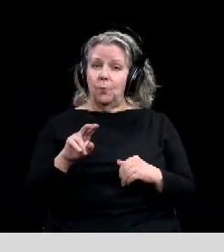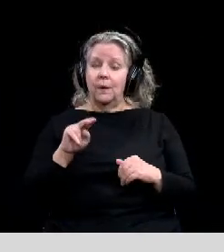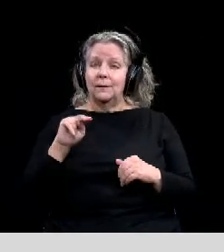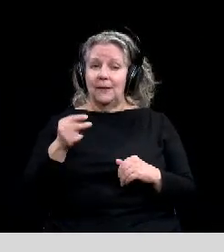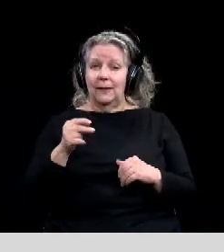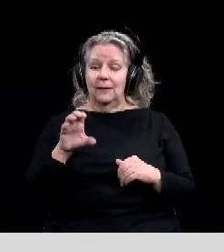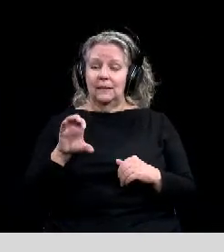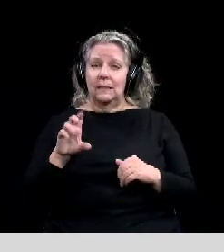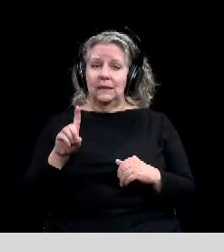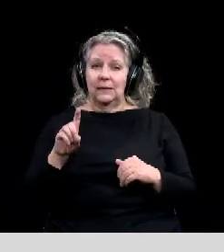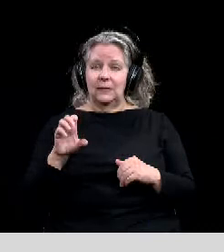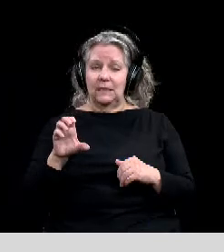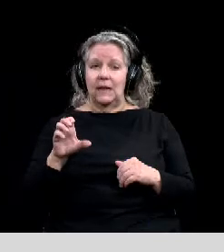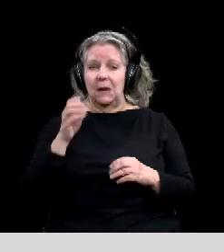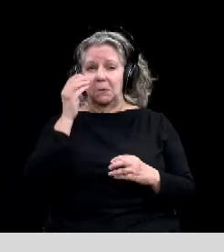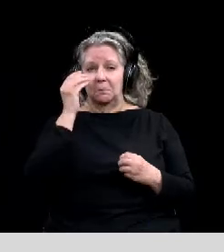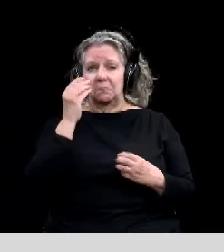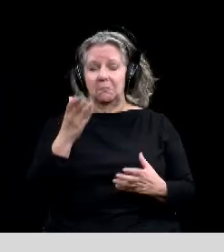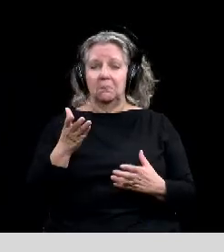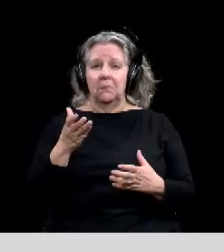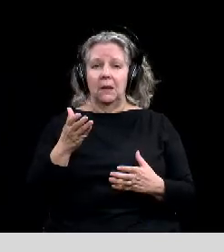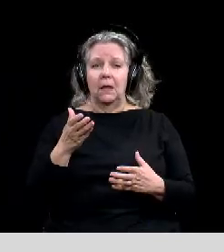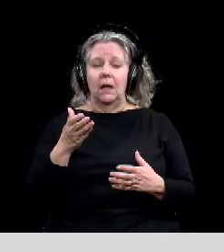33 states. The